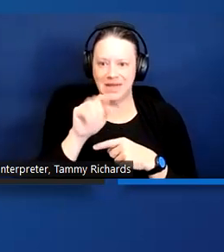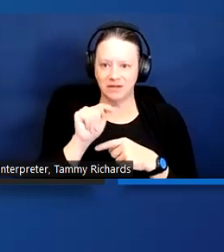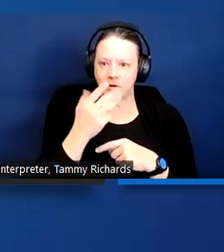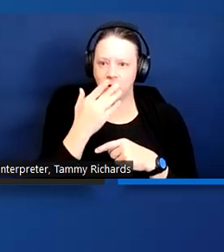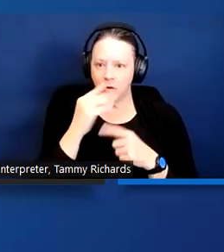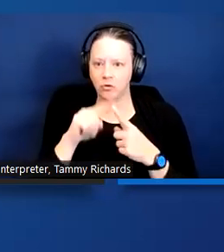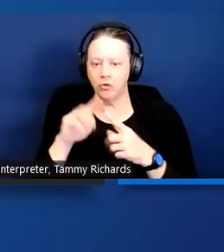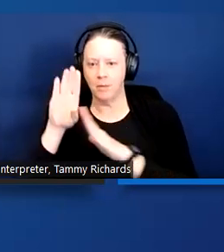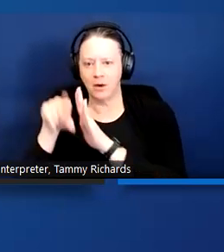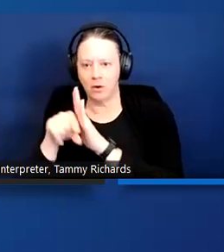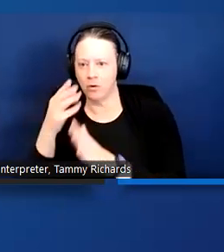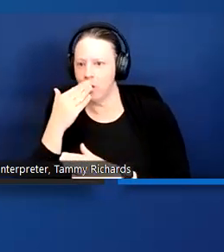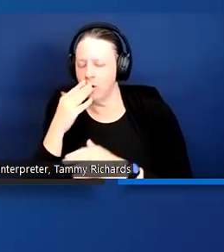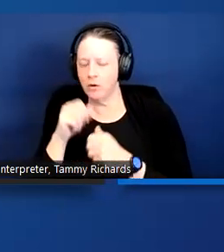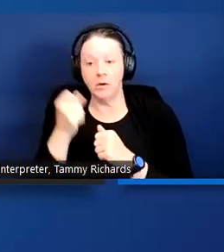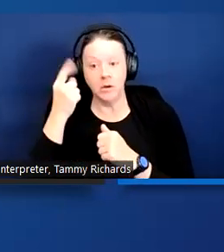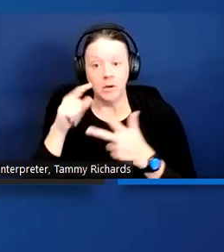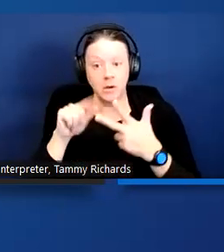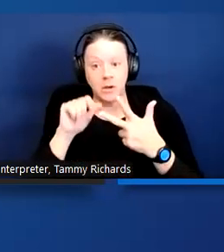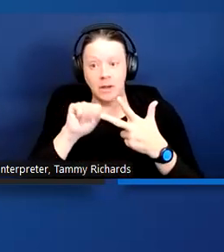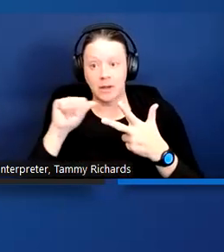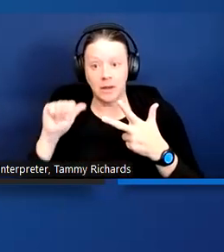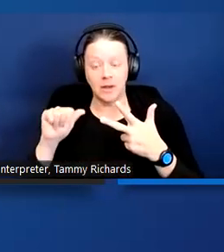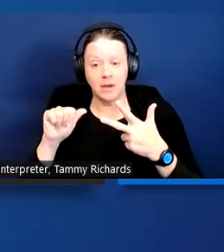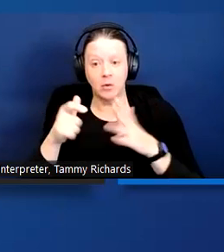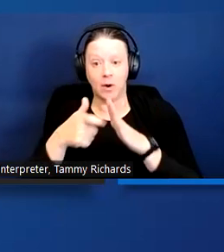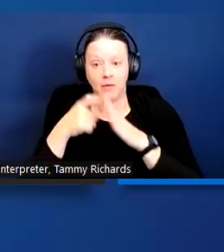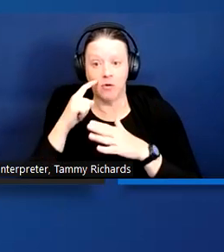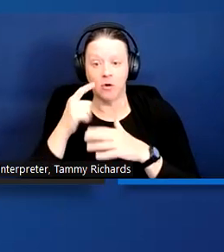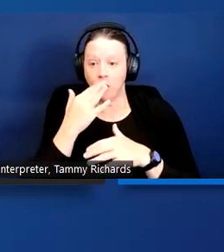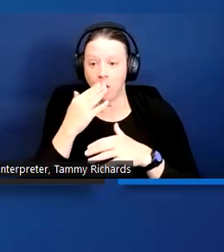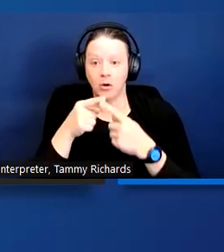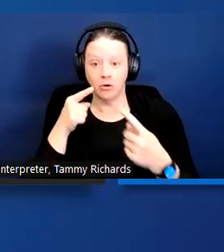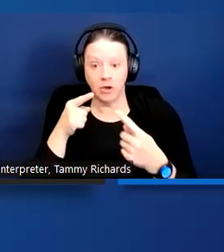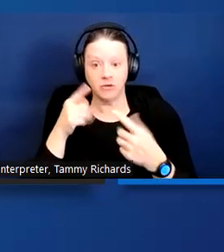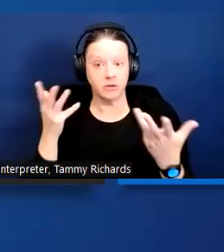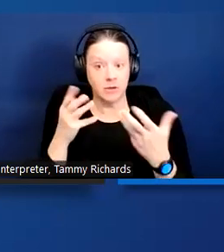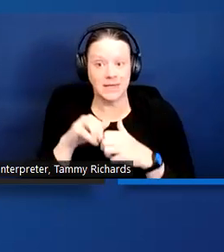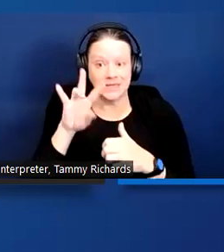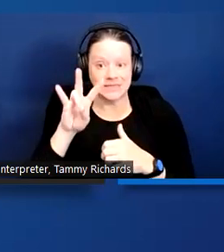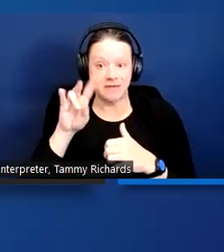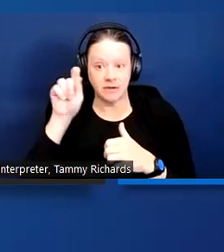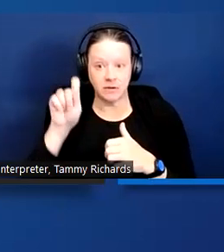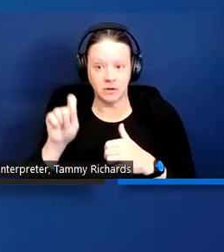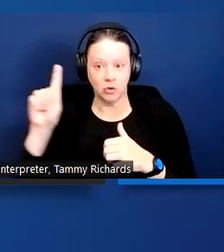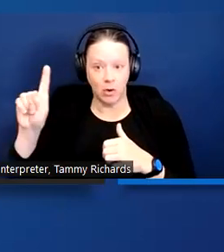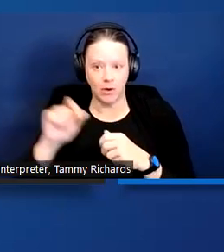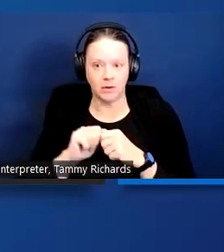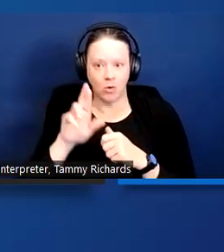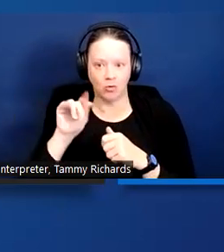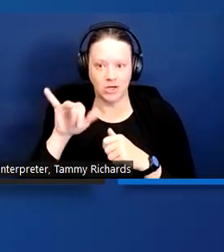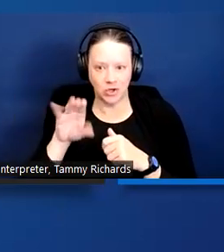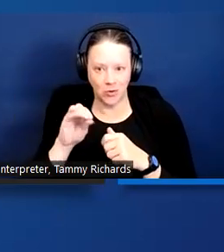color. There's a AAA requirement for a color contrast that is actually 7:1 ratio. So it's an